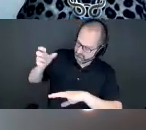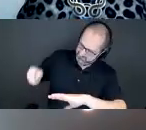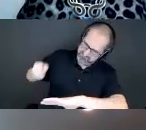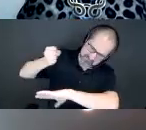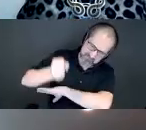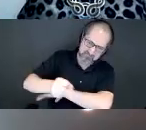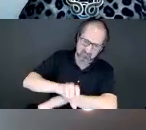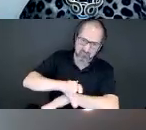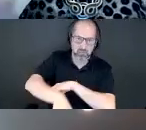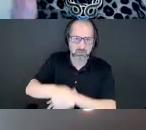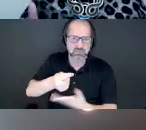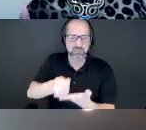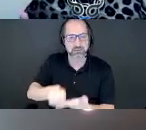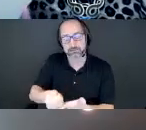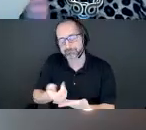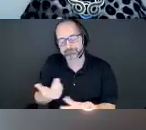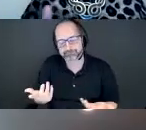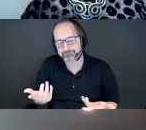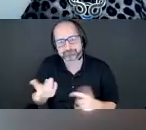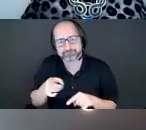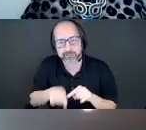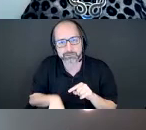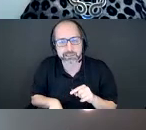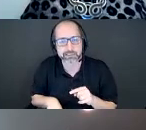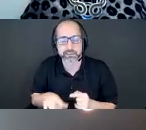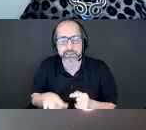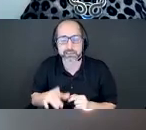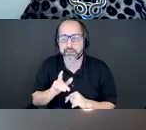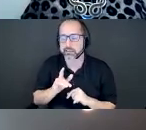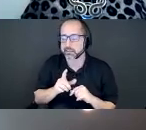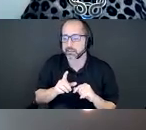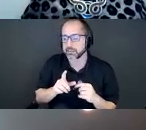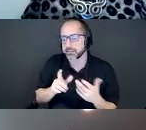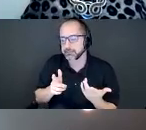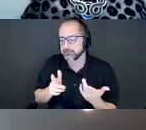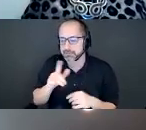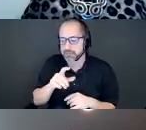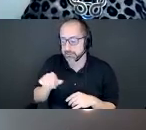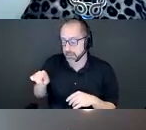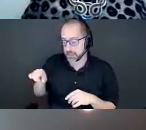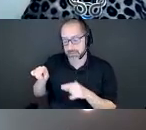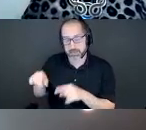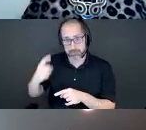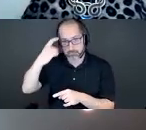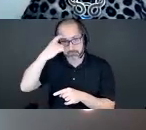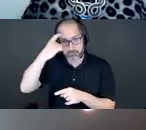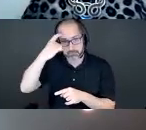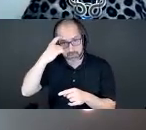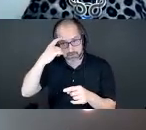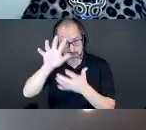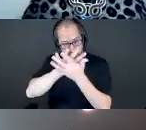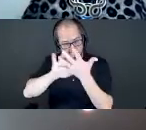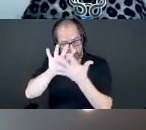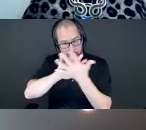into treatment, and it's more because of their ability to understand and appreciate and participate